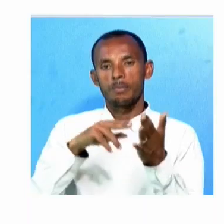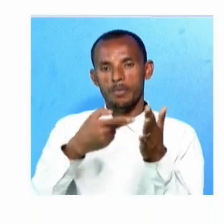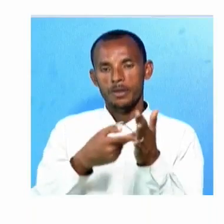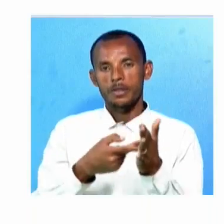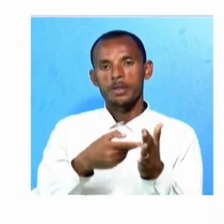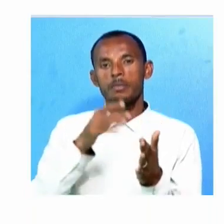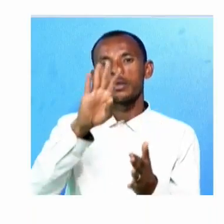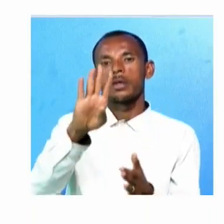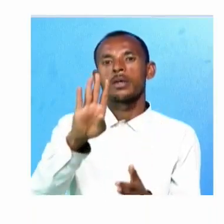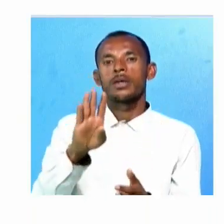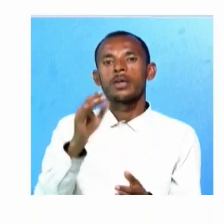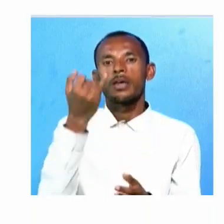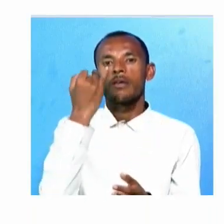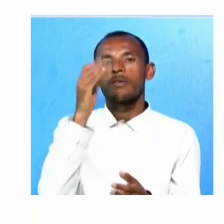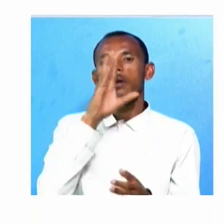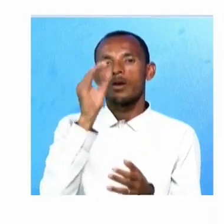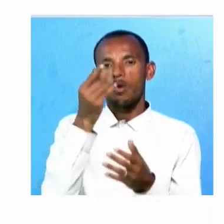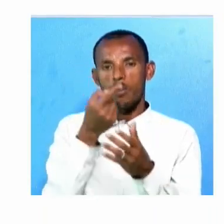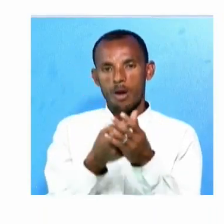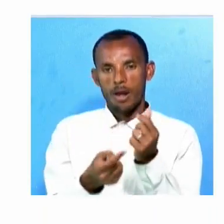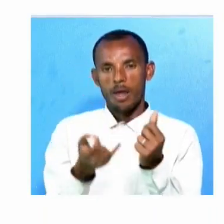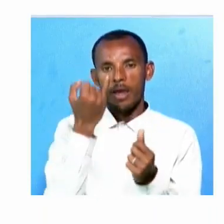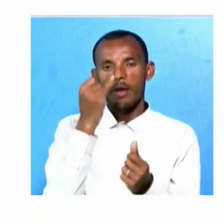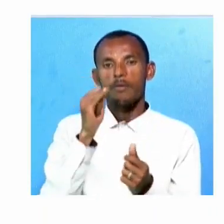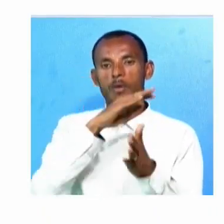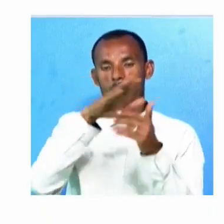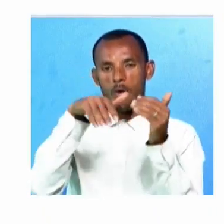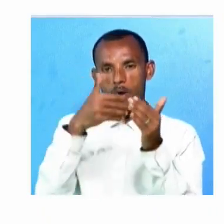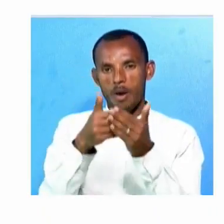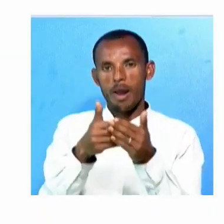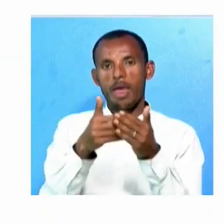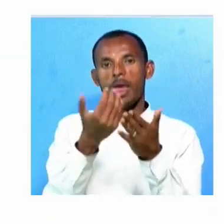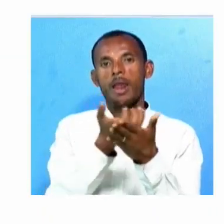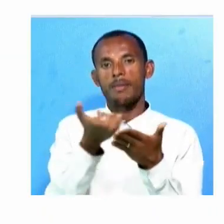B if and only if all elements